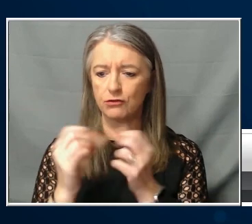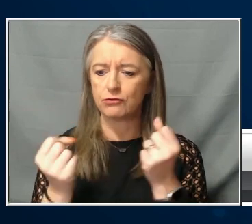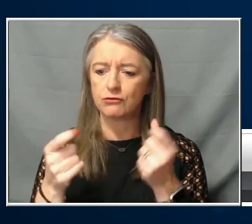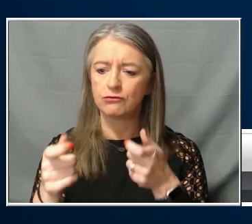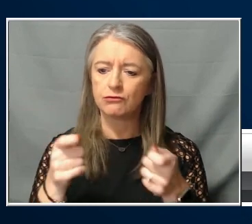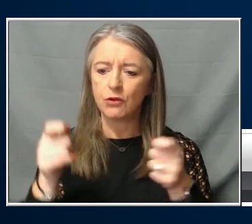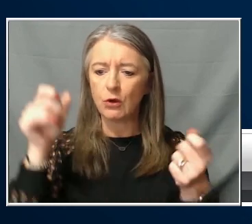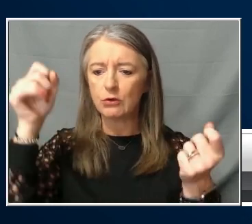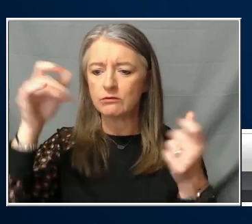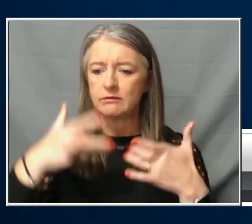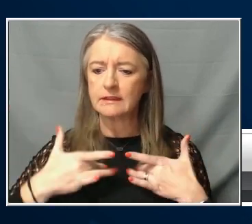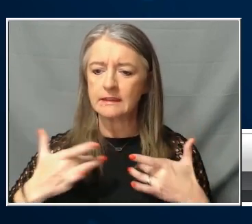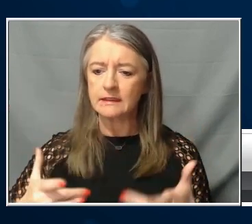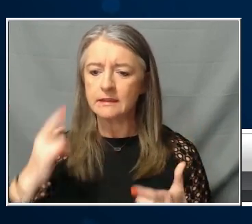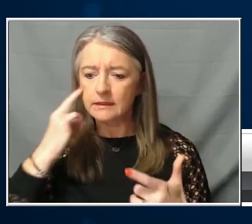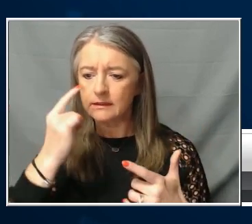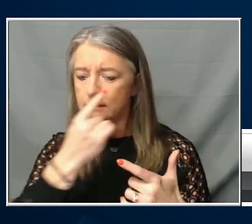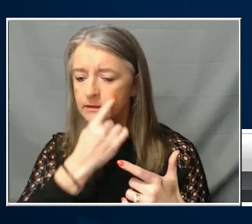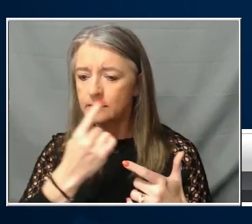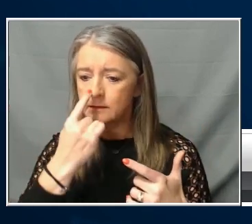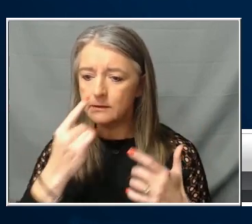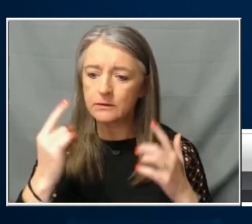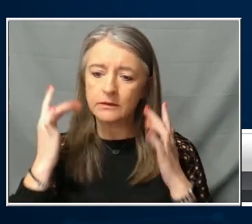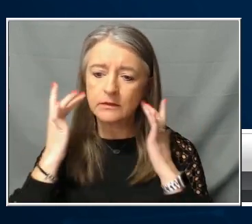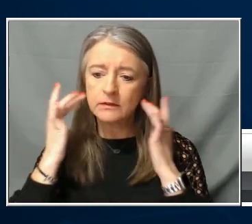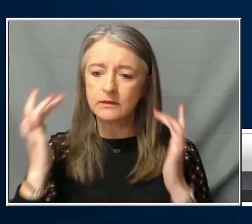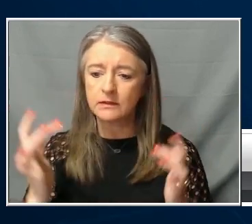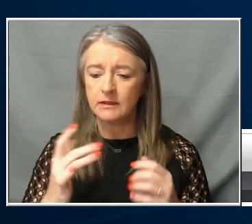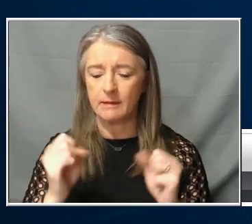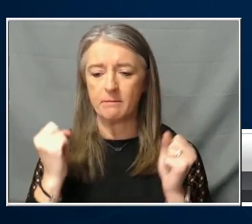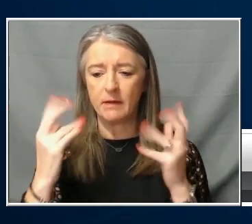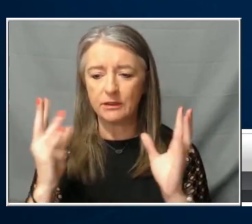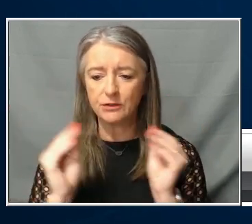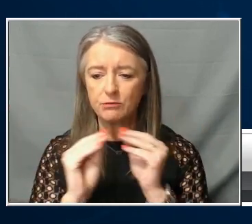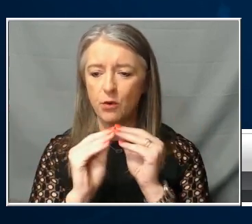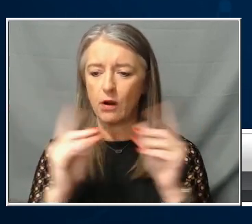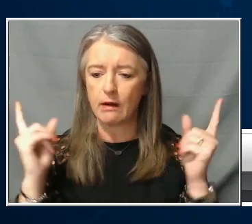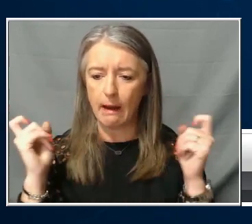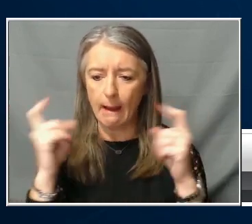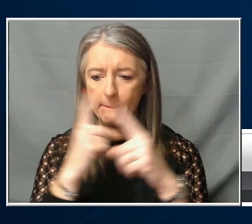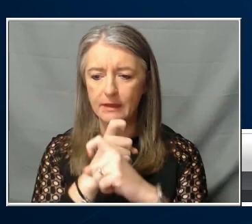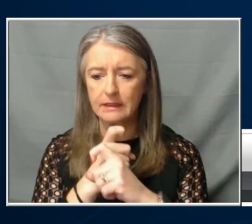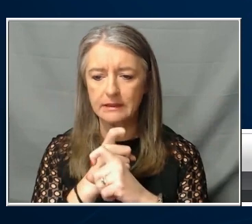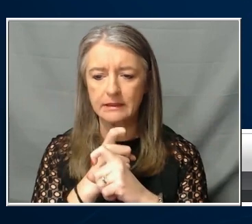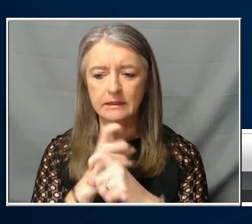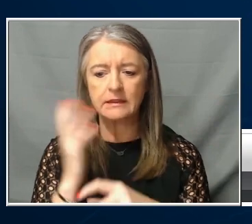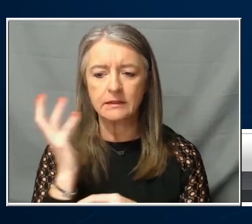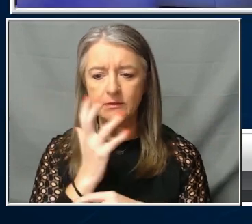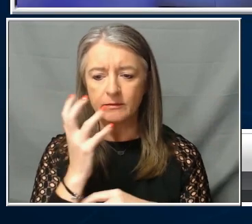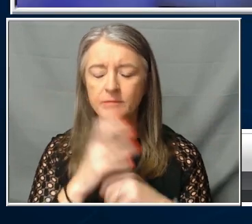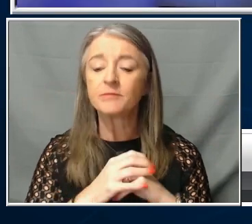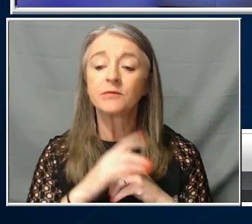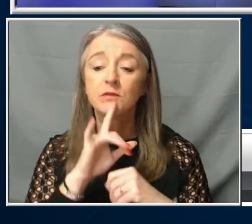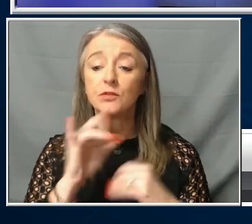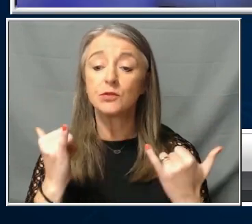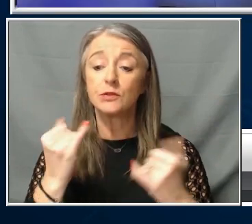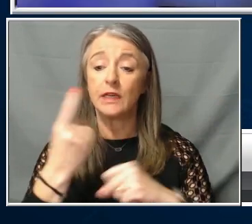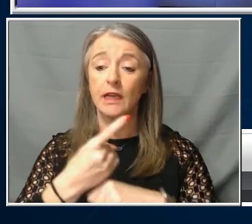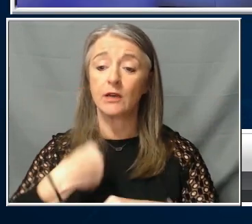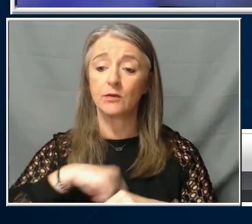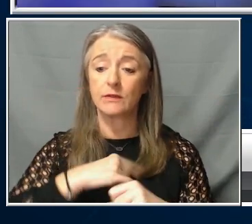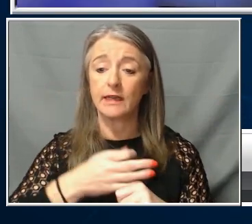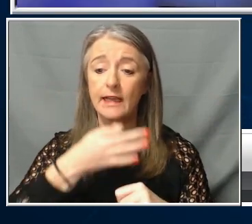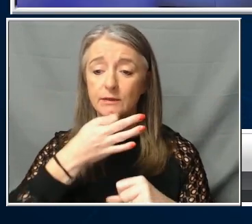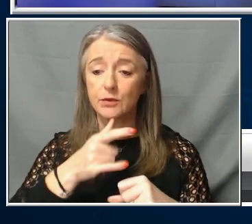your emotions, memory, and of course, so much more. It is complex. It is mysterious. Today, we are talking with experts who